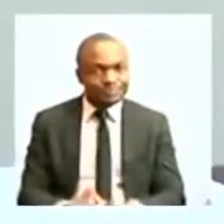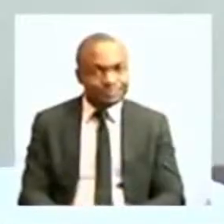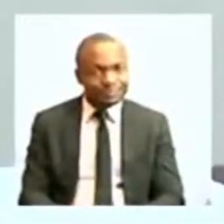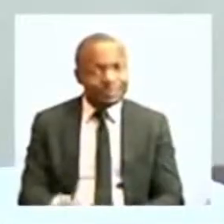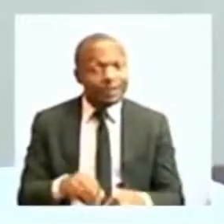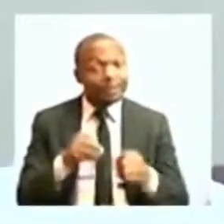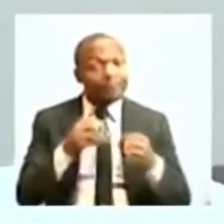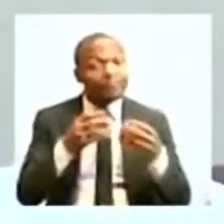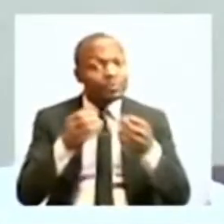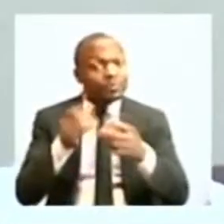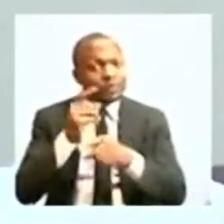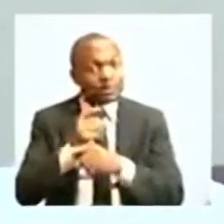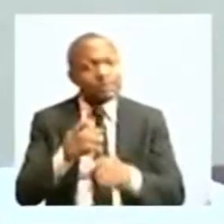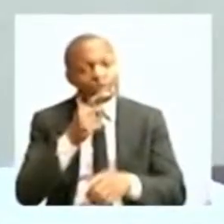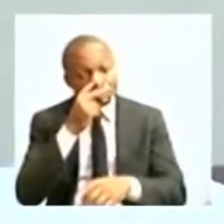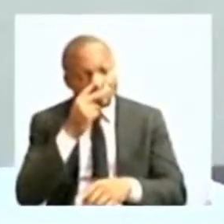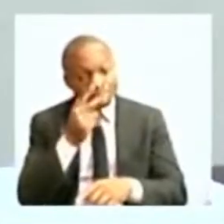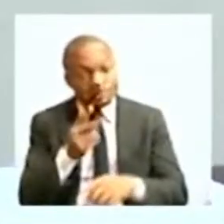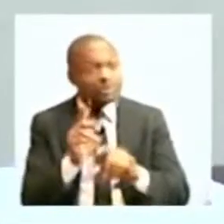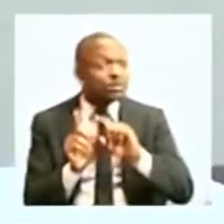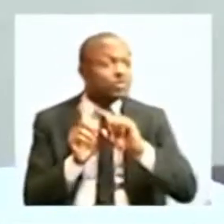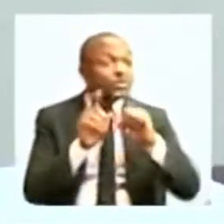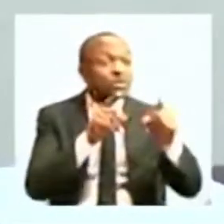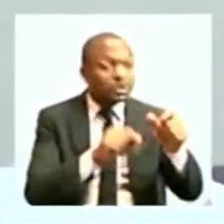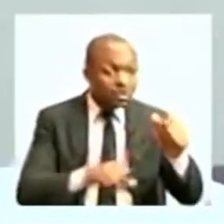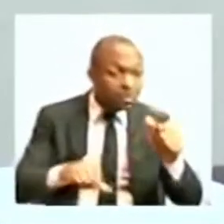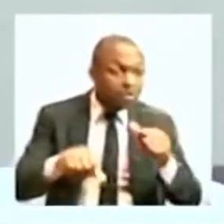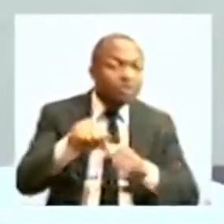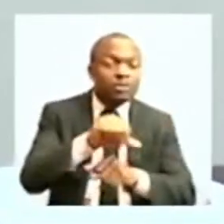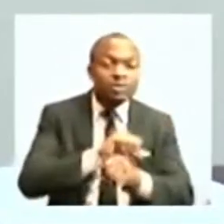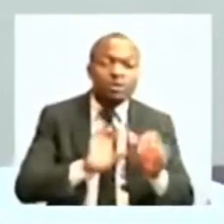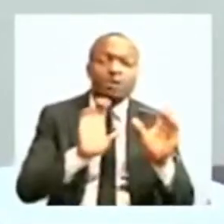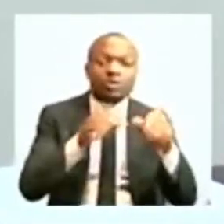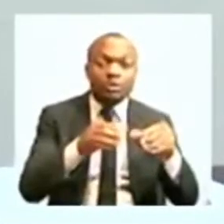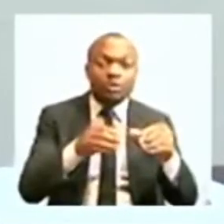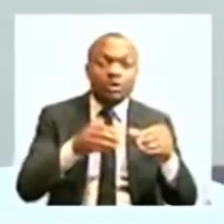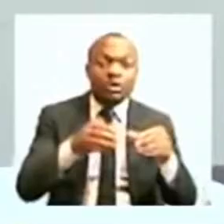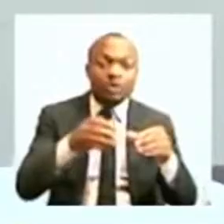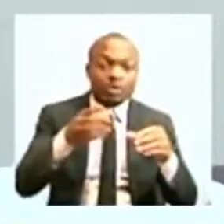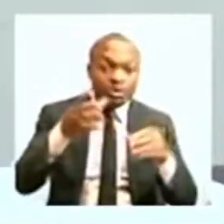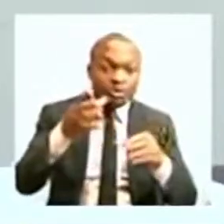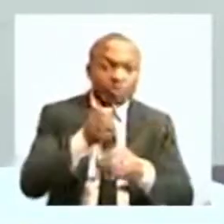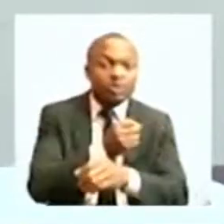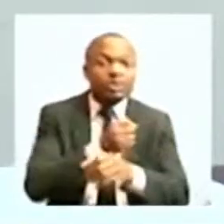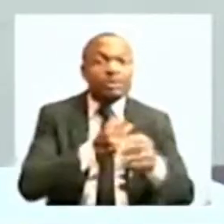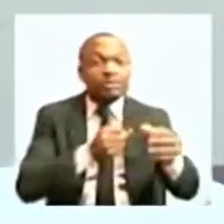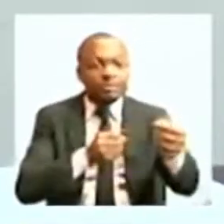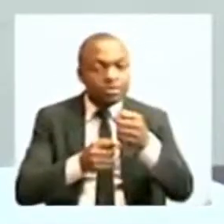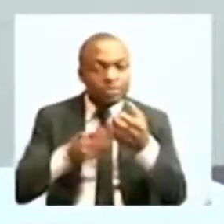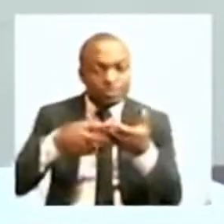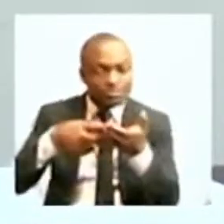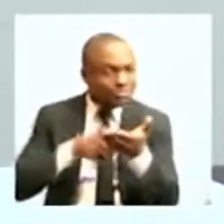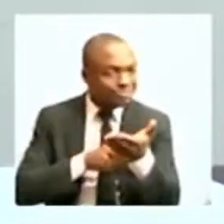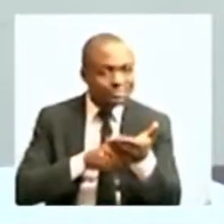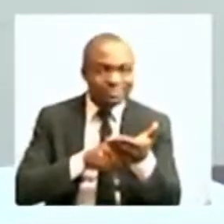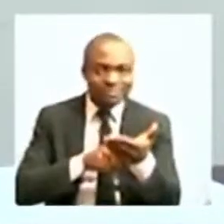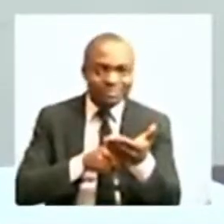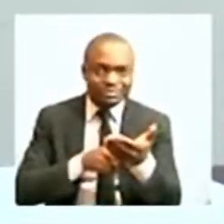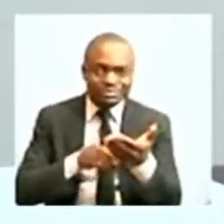Most of them are just seen going around to councils to collect the checks that you have empowered them. Nothing